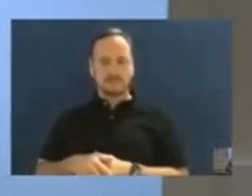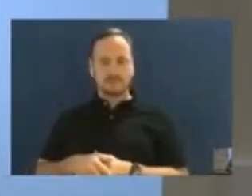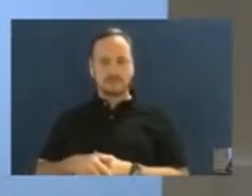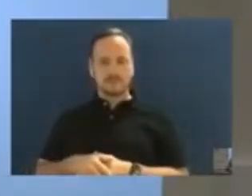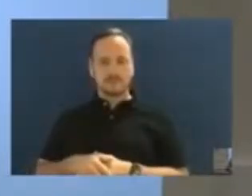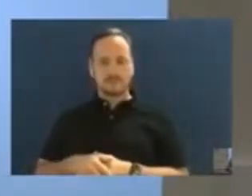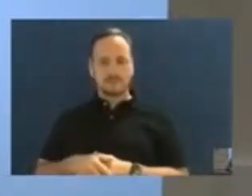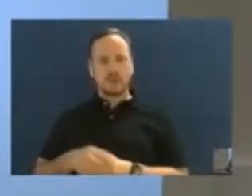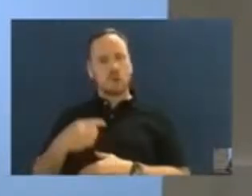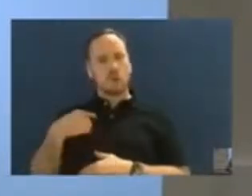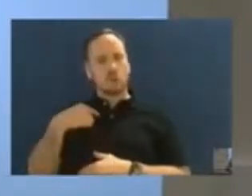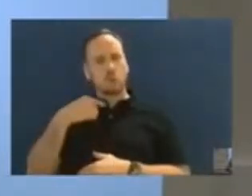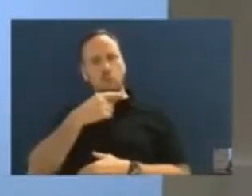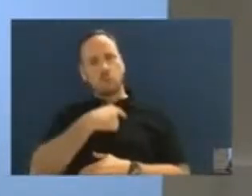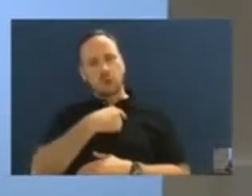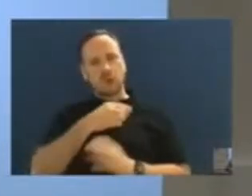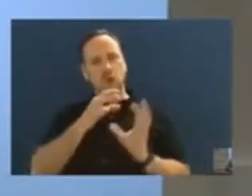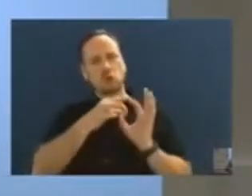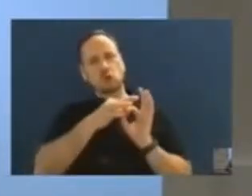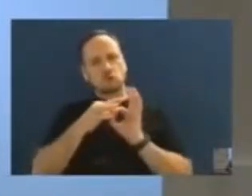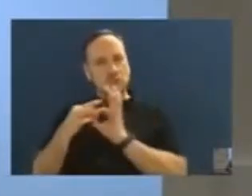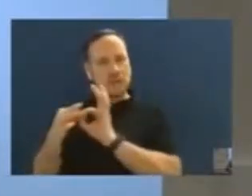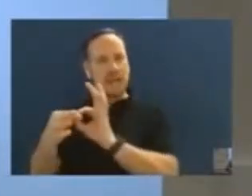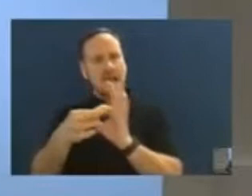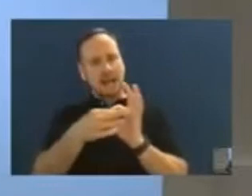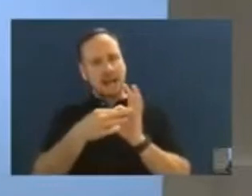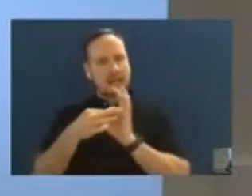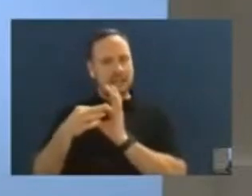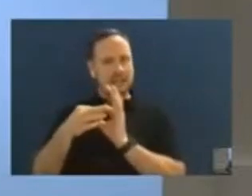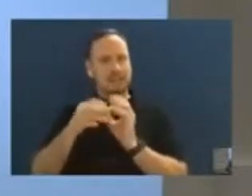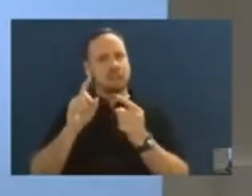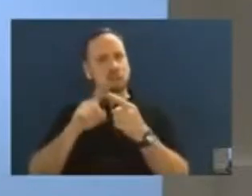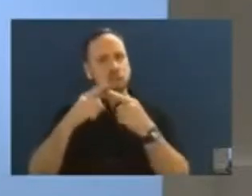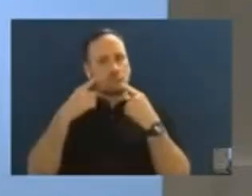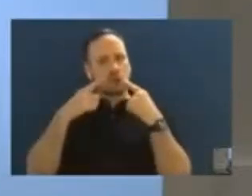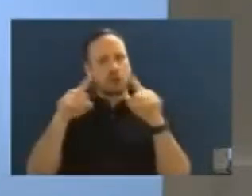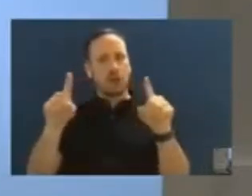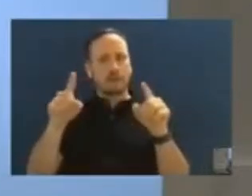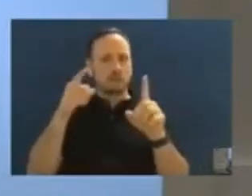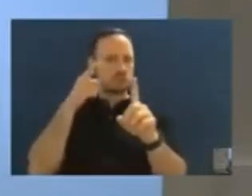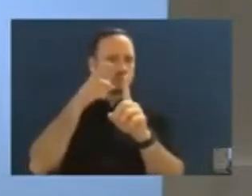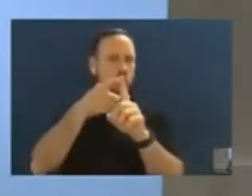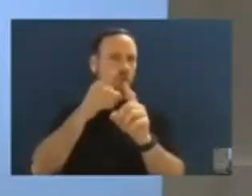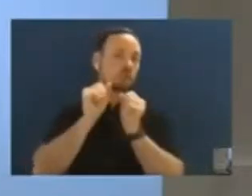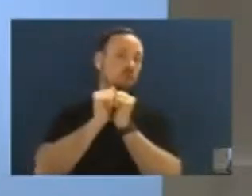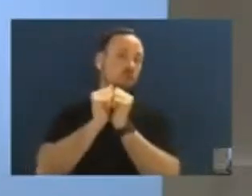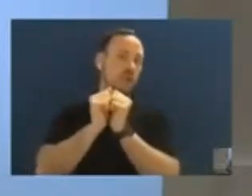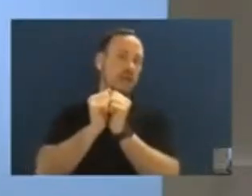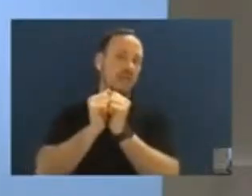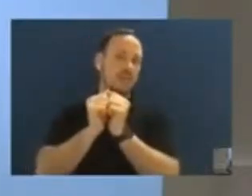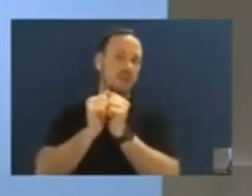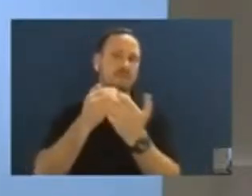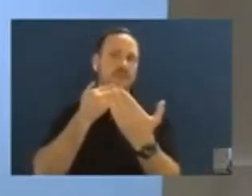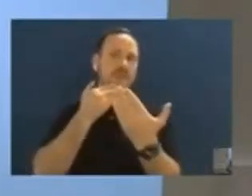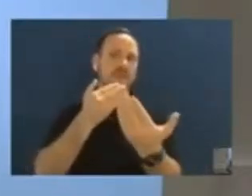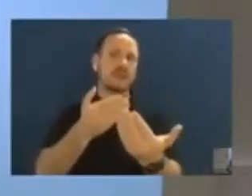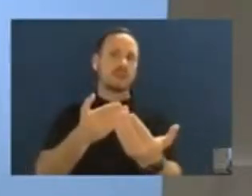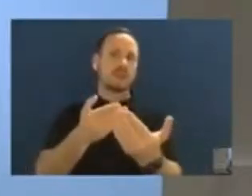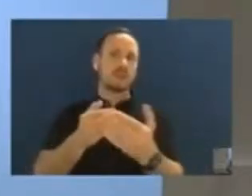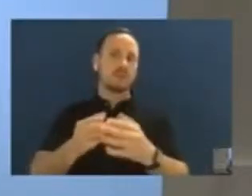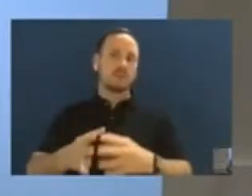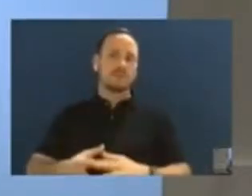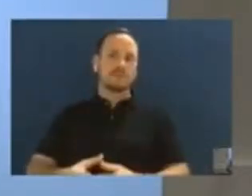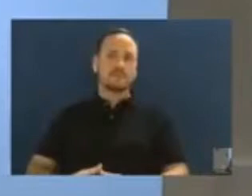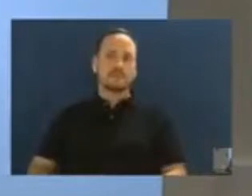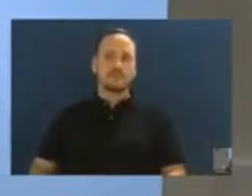work to accomplish our goals together. Thank you. All right, well, on that note, that